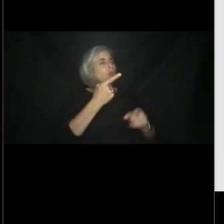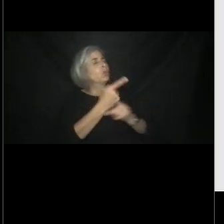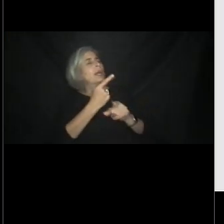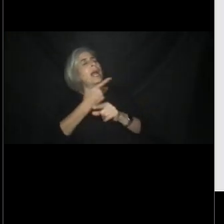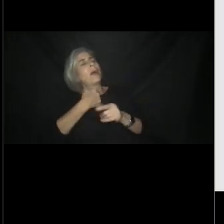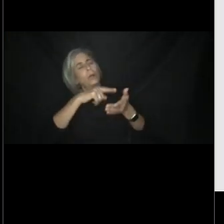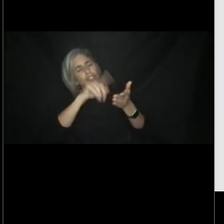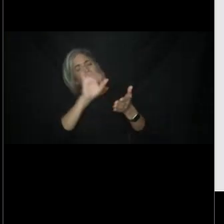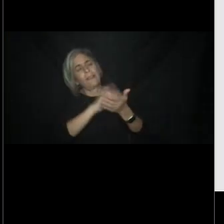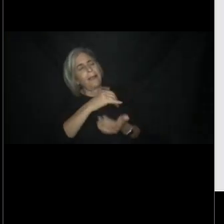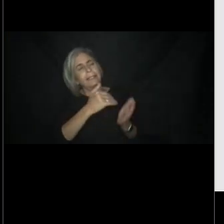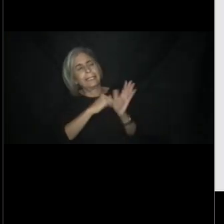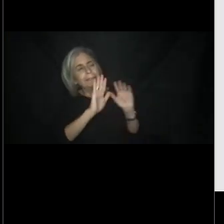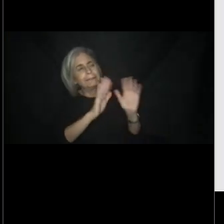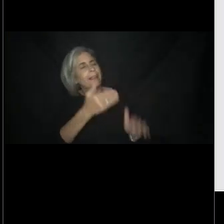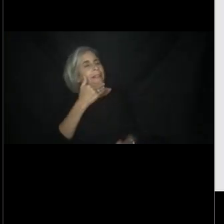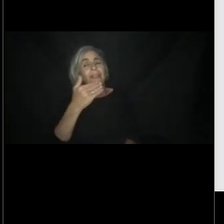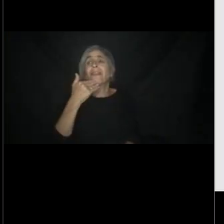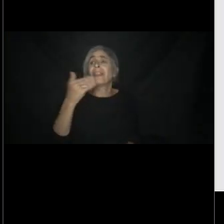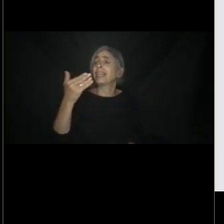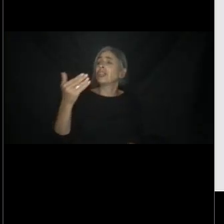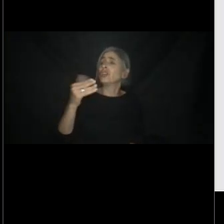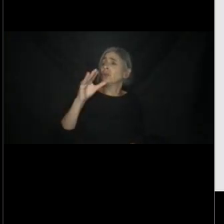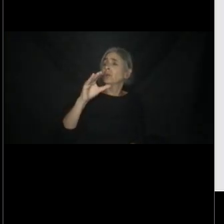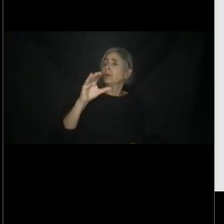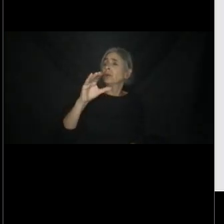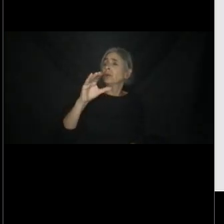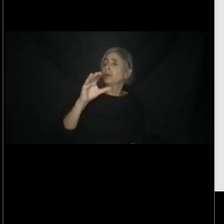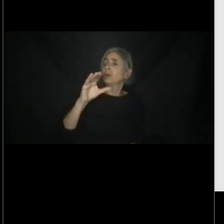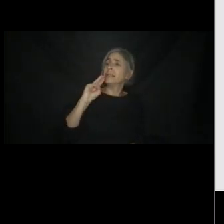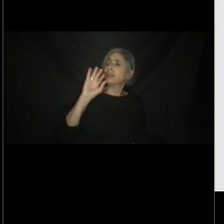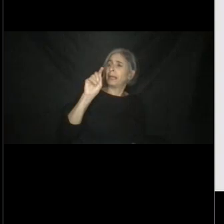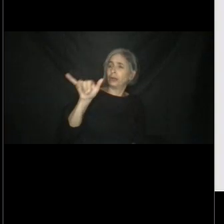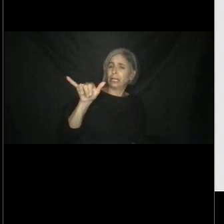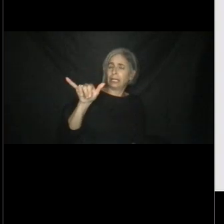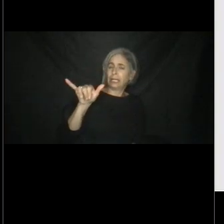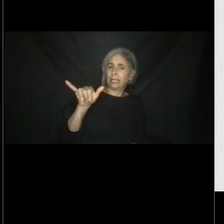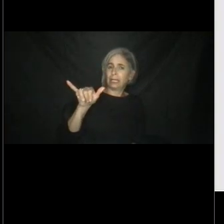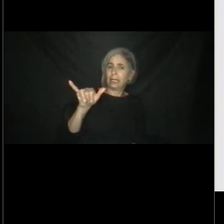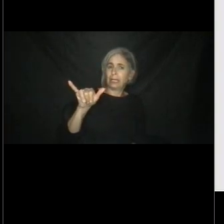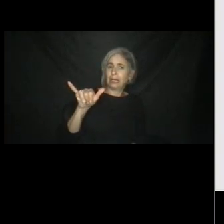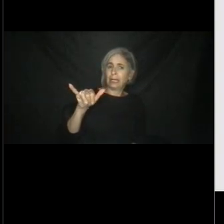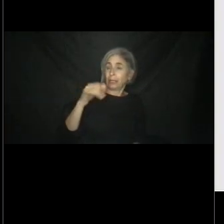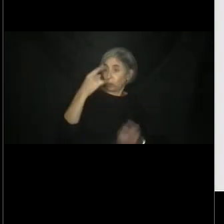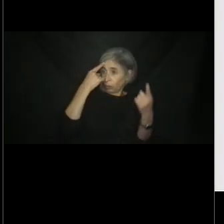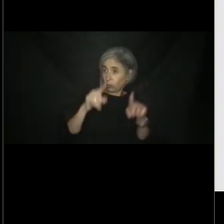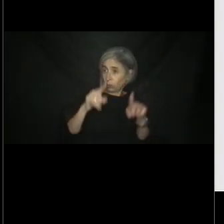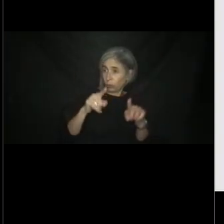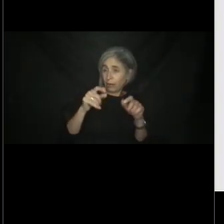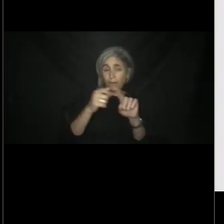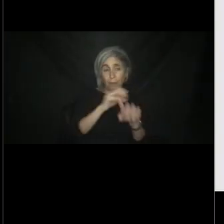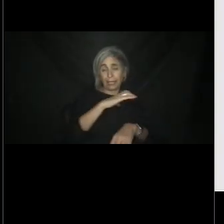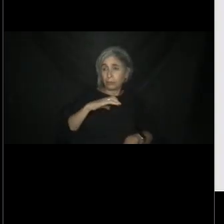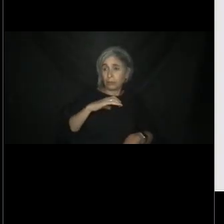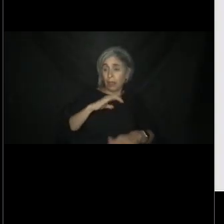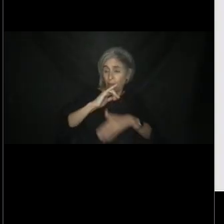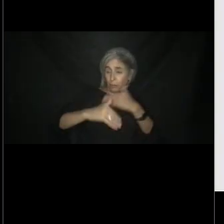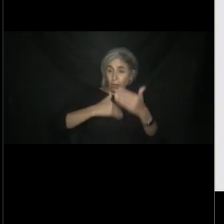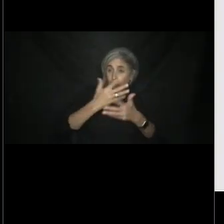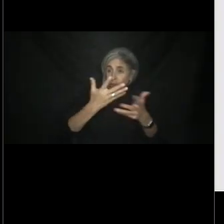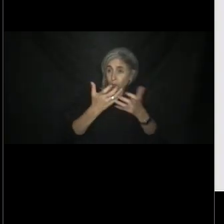check. Thank you, Commissioner, and thank you, Ms. Olberry. So can we get consensus from the commission? Is this the process that we'd